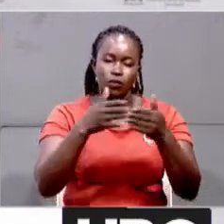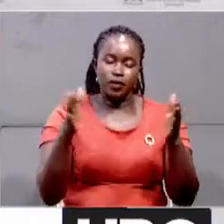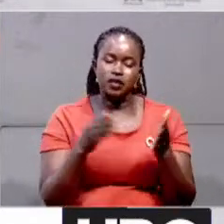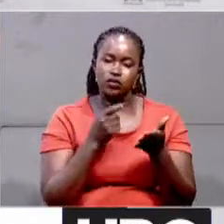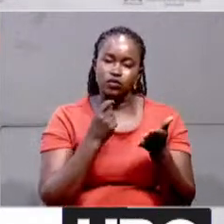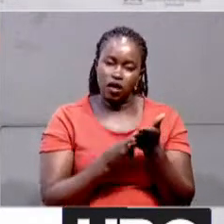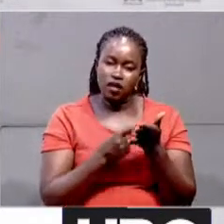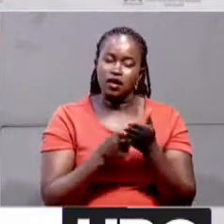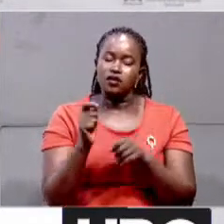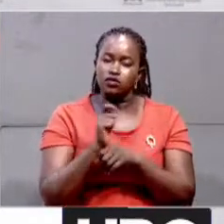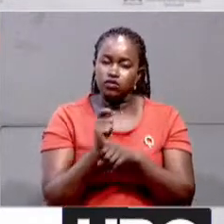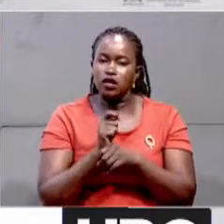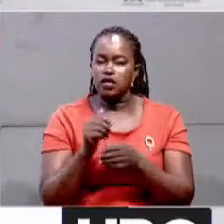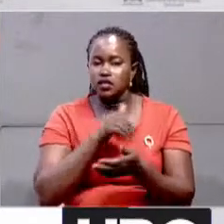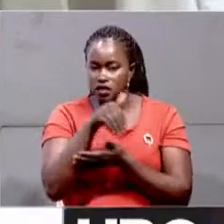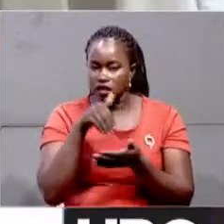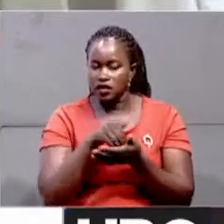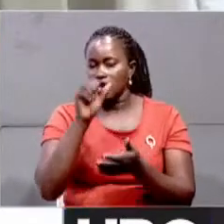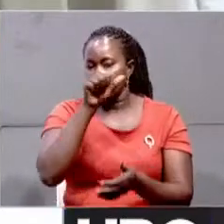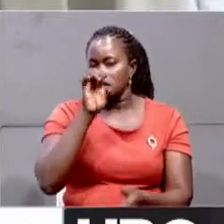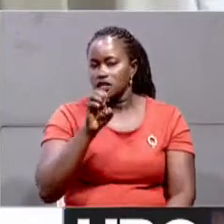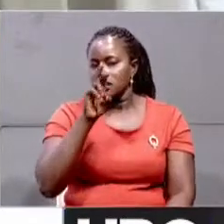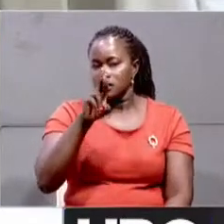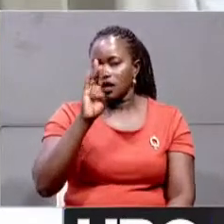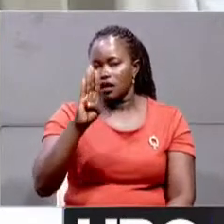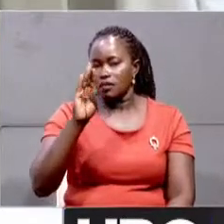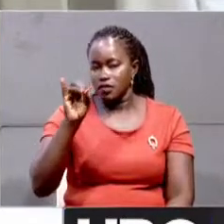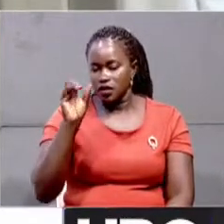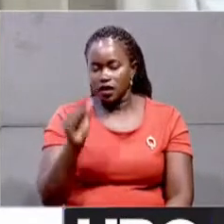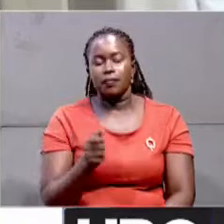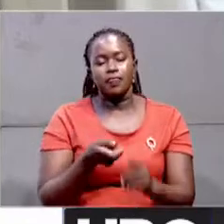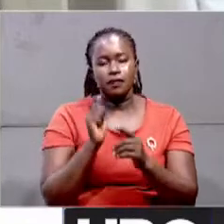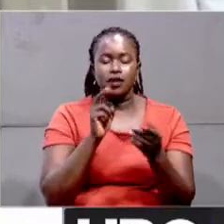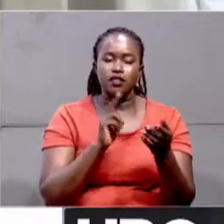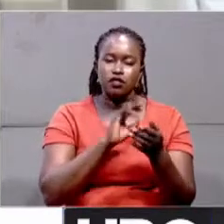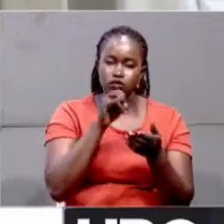the Ugandan Trade Center in Serbia, slated for June